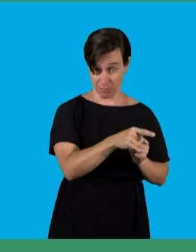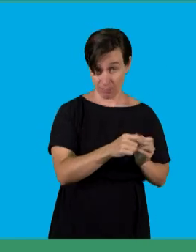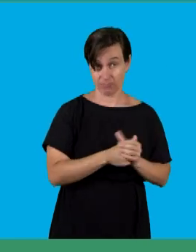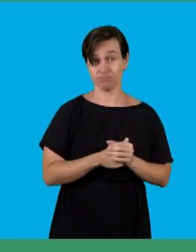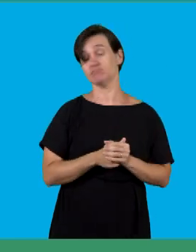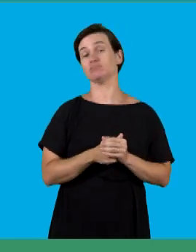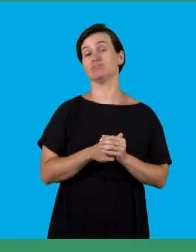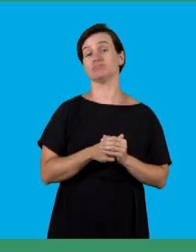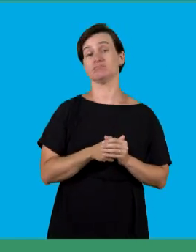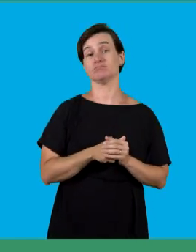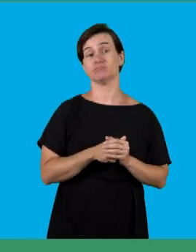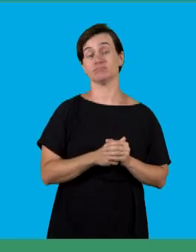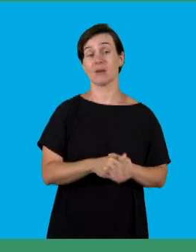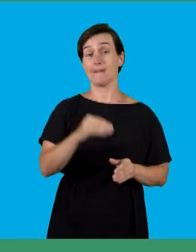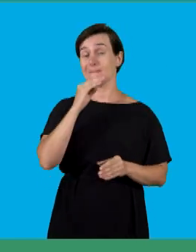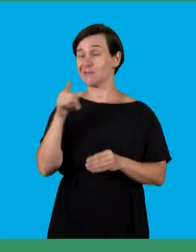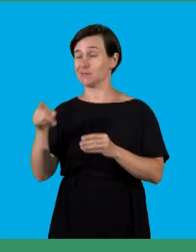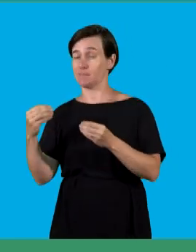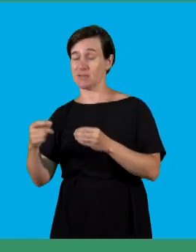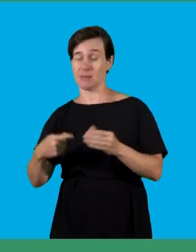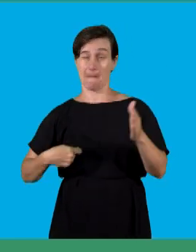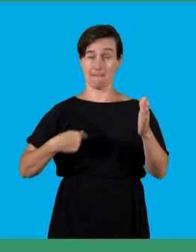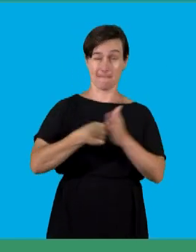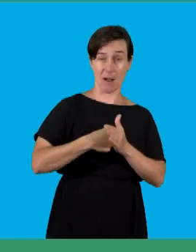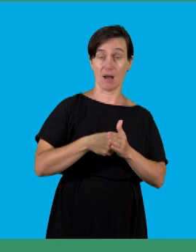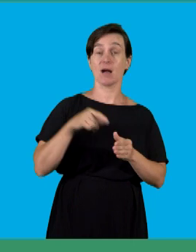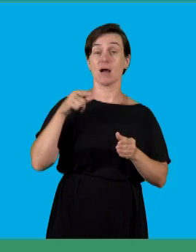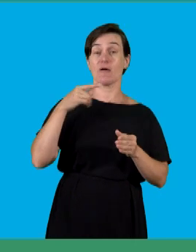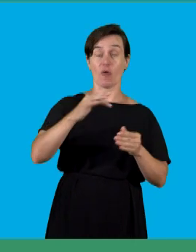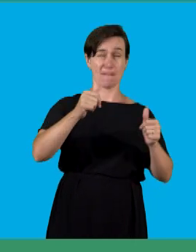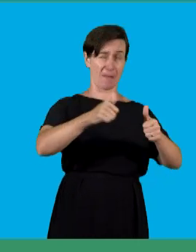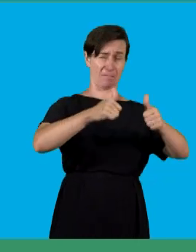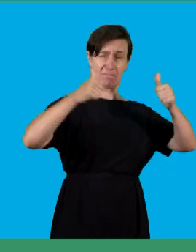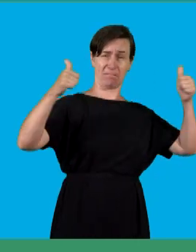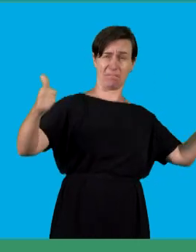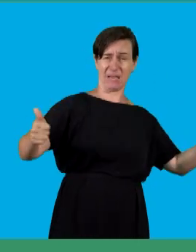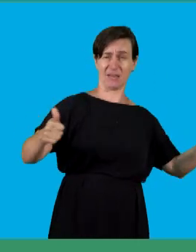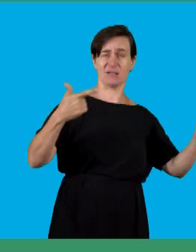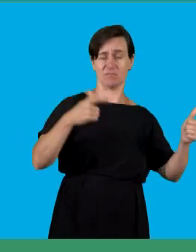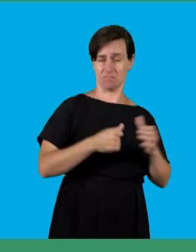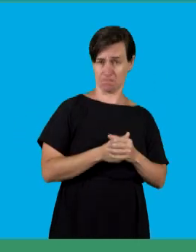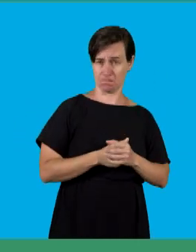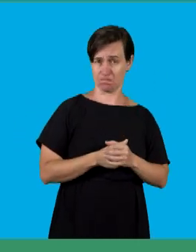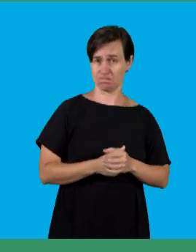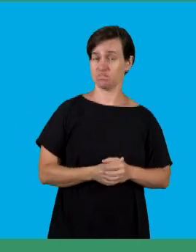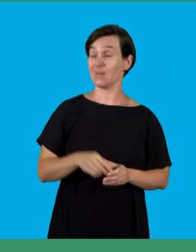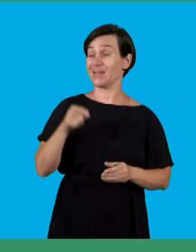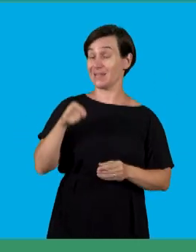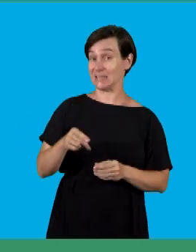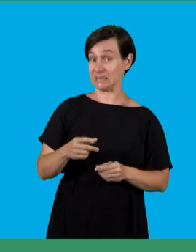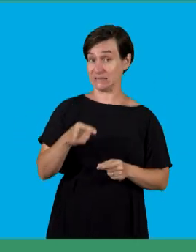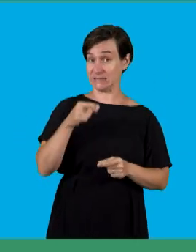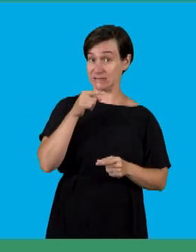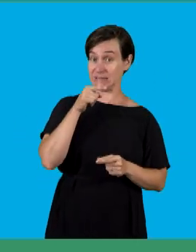that a business will be buying products that it wants to sell from bigger businesses such as wholesalers, and then